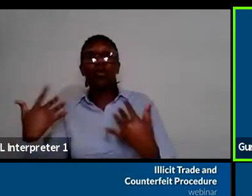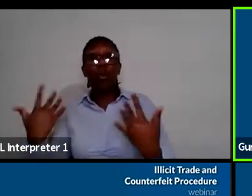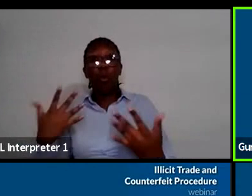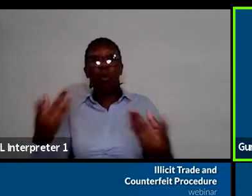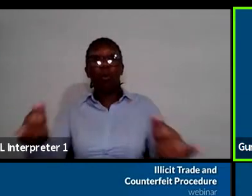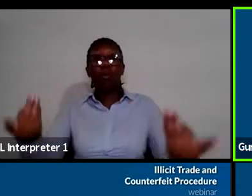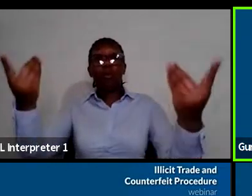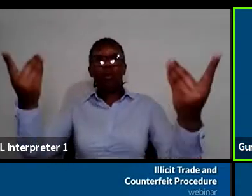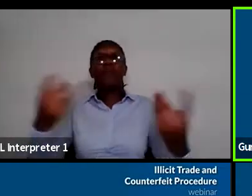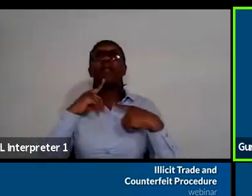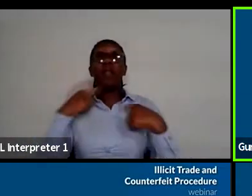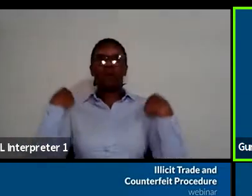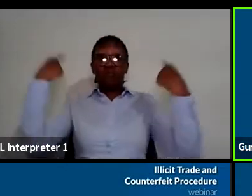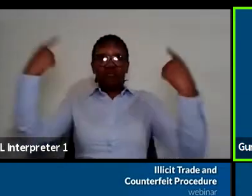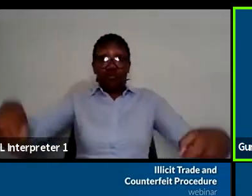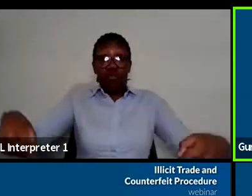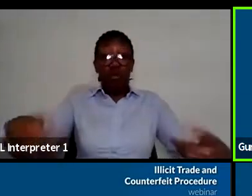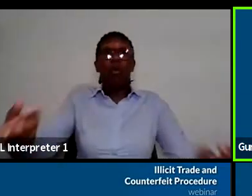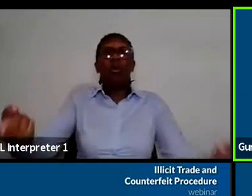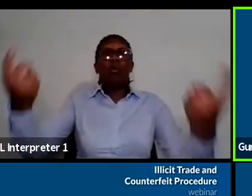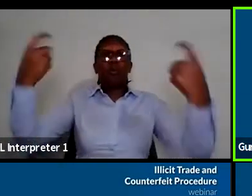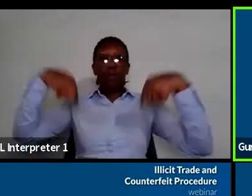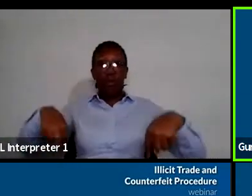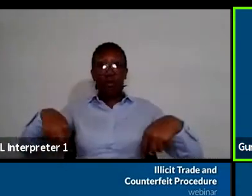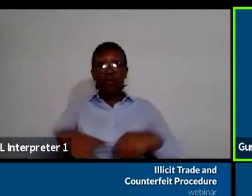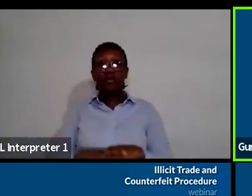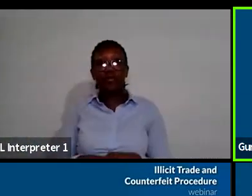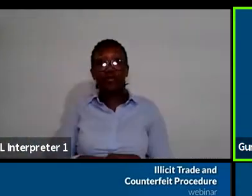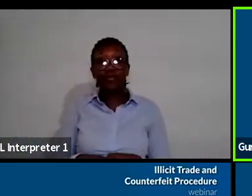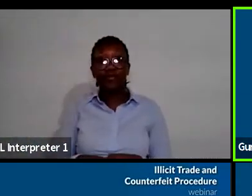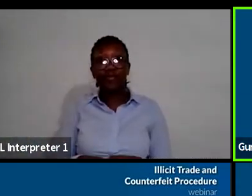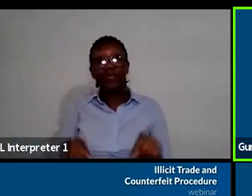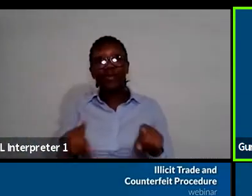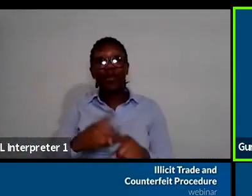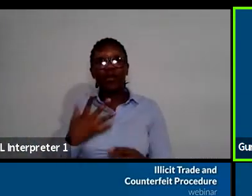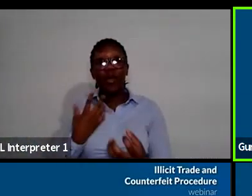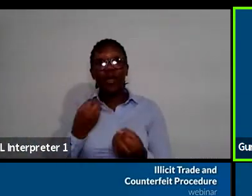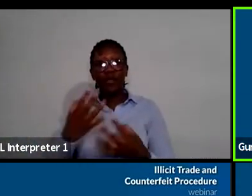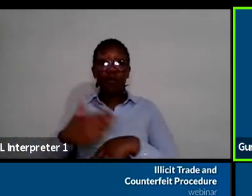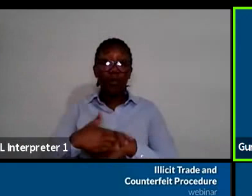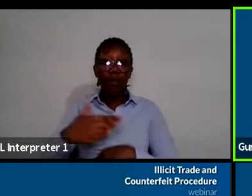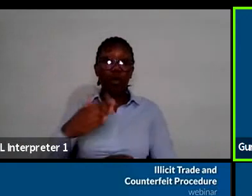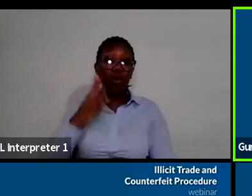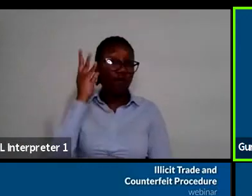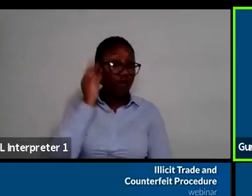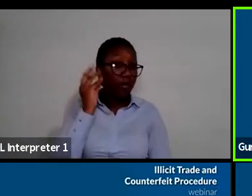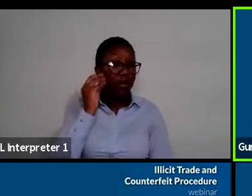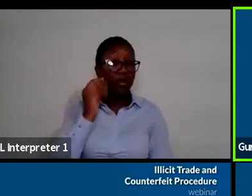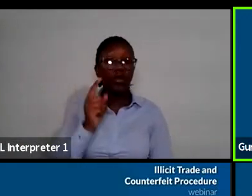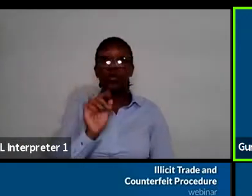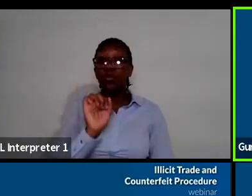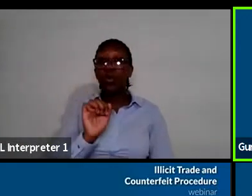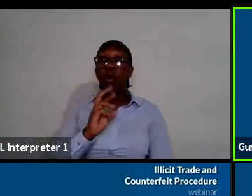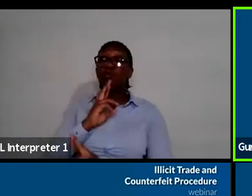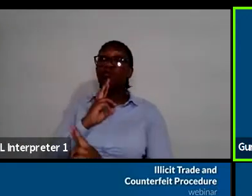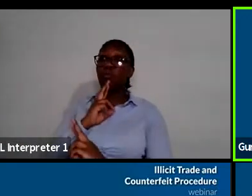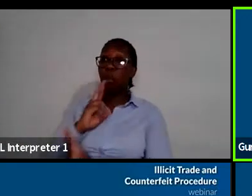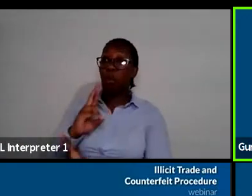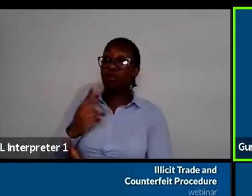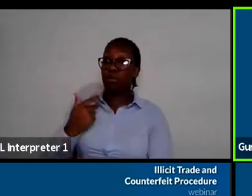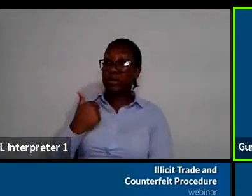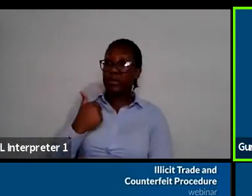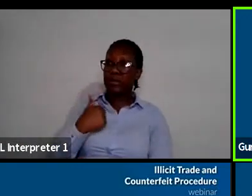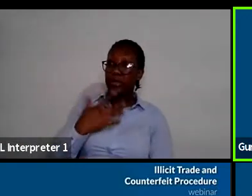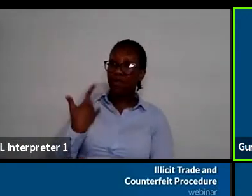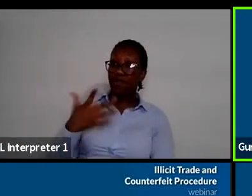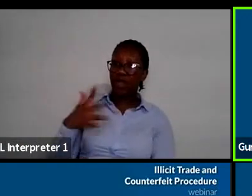We will also give you a bit of info in terms of how would you go about reporting suspicious activities.